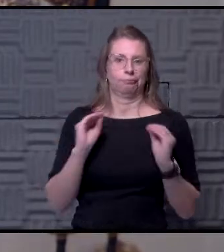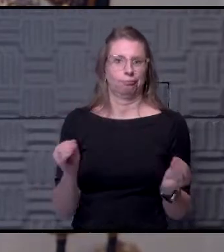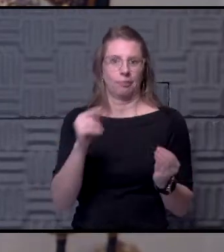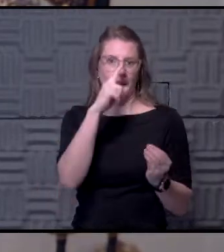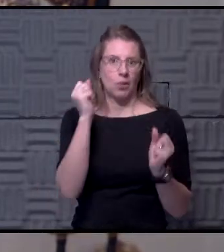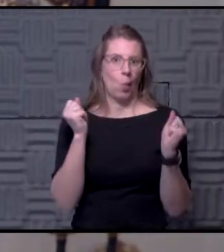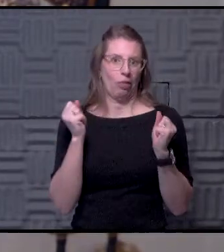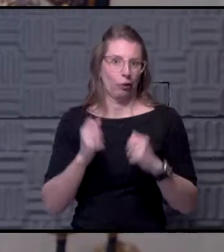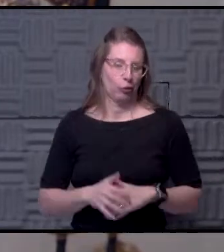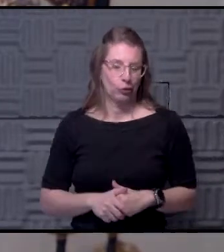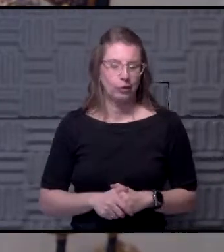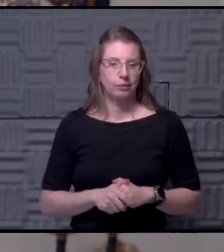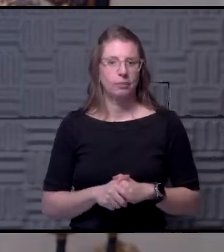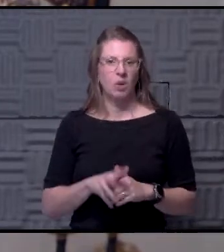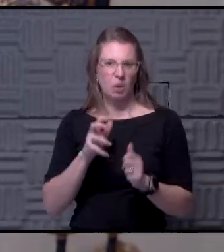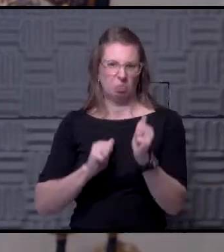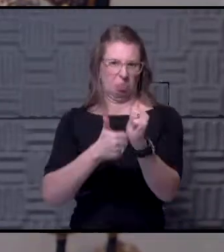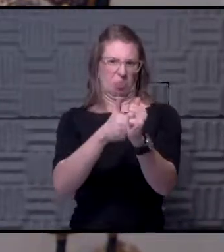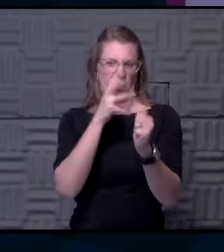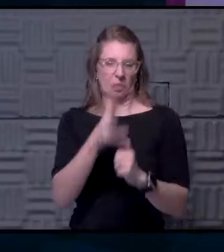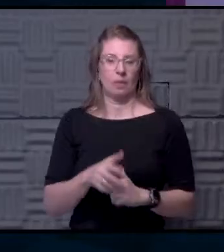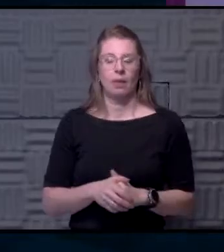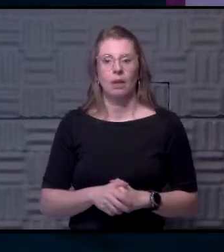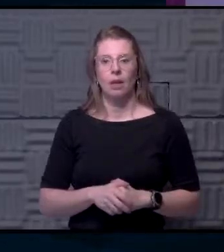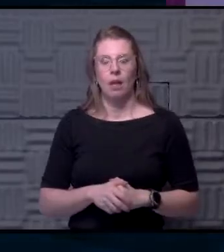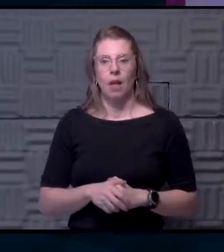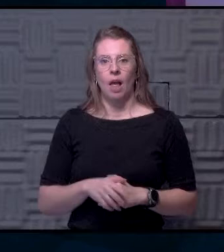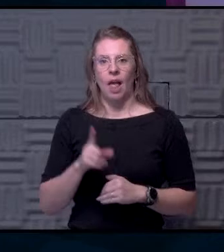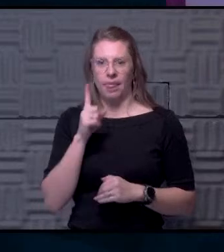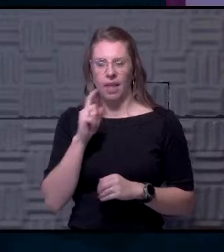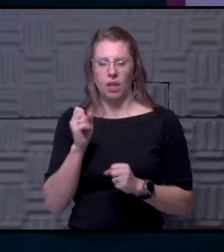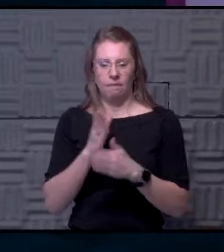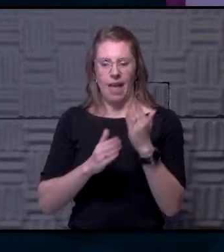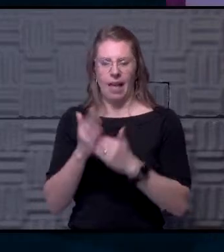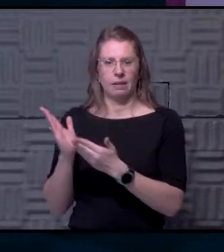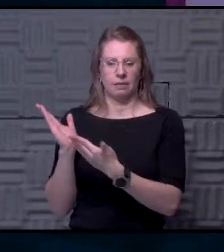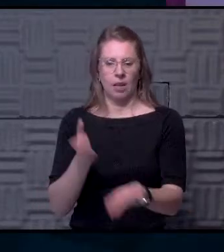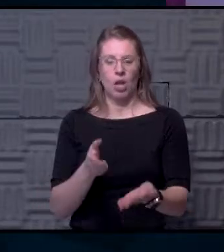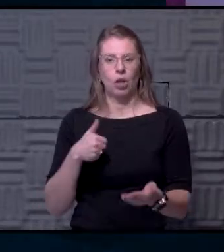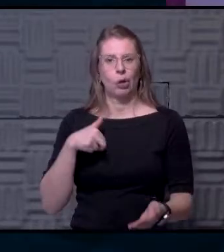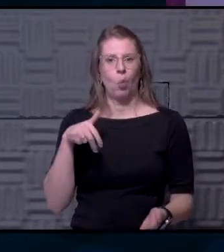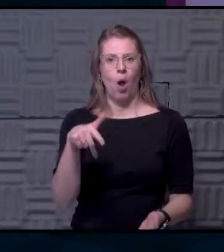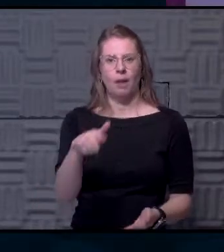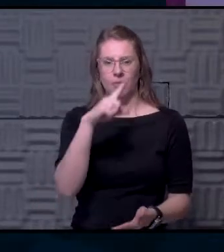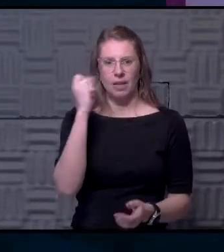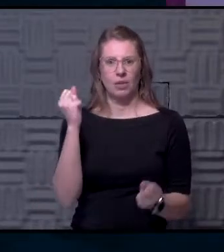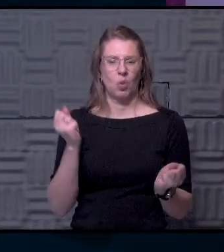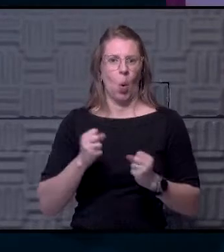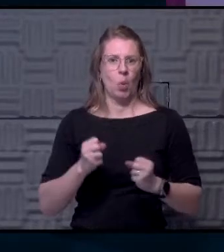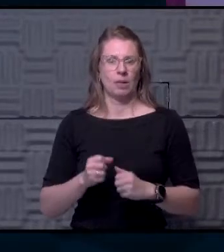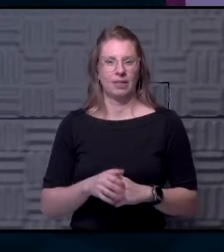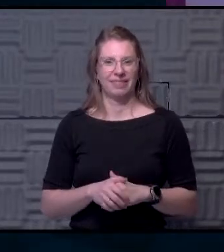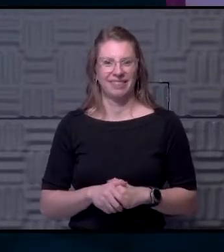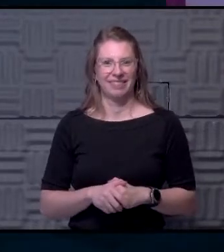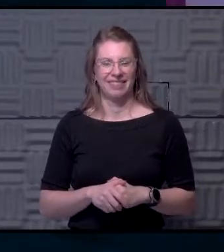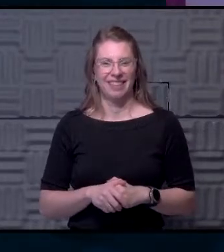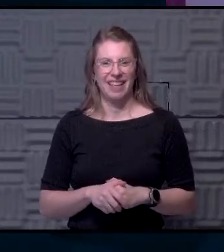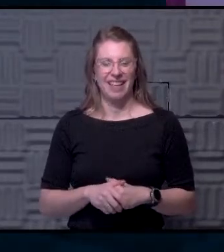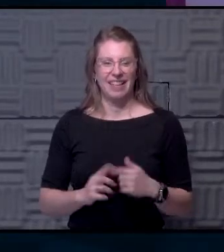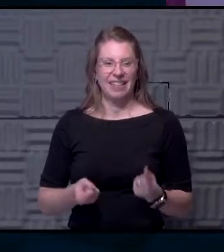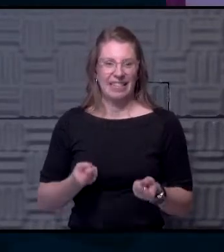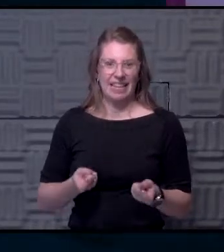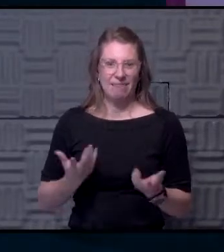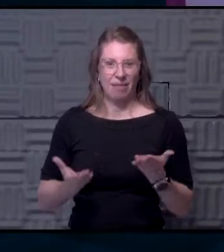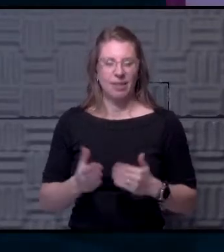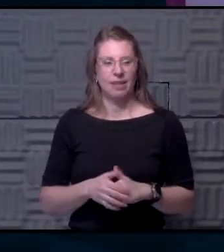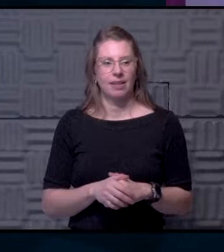weather. We'll catch up. I think they could have just hand delivered it last week. They probably could have walked it. It was so cold. Or maybe skied. Yeah, well, I'm just